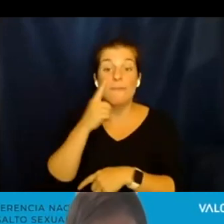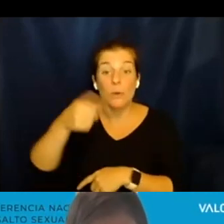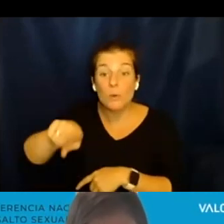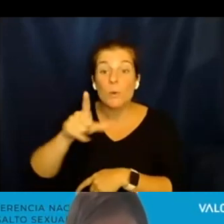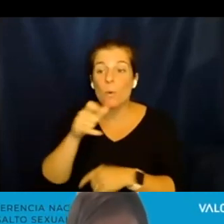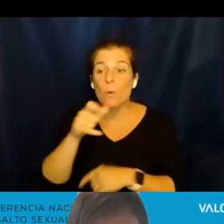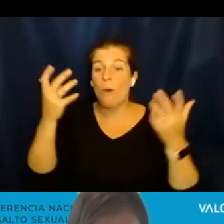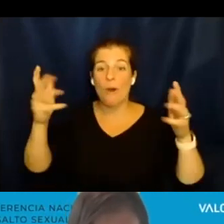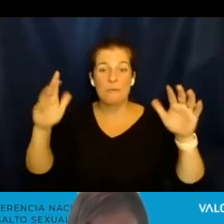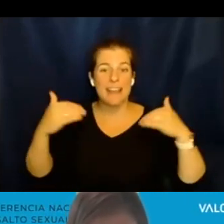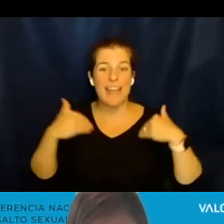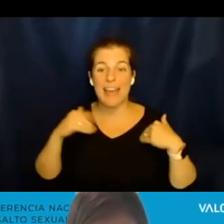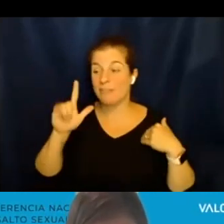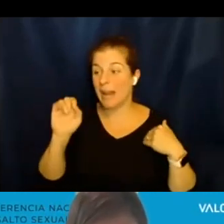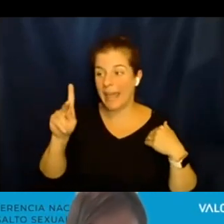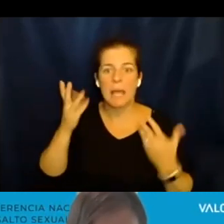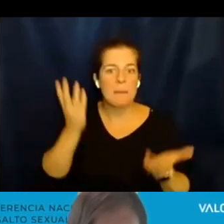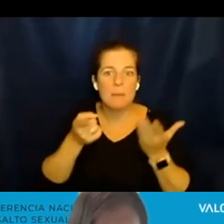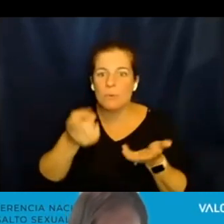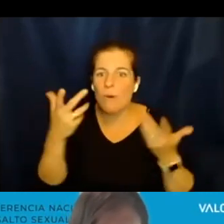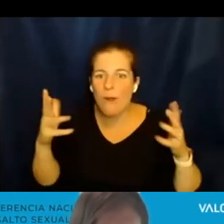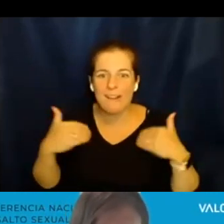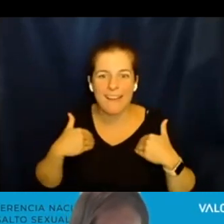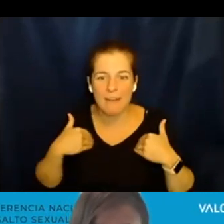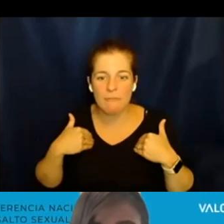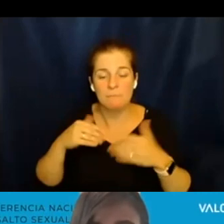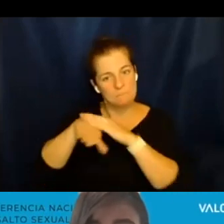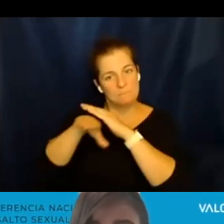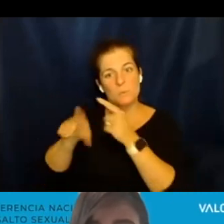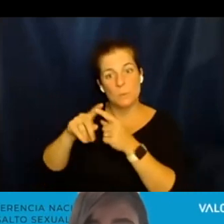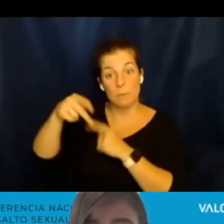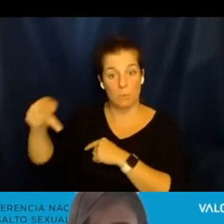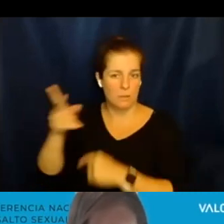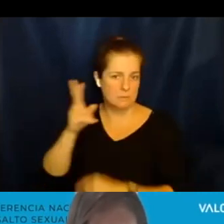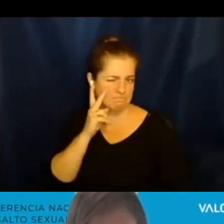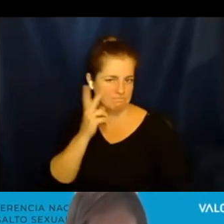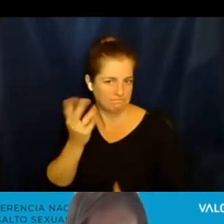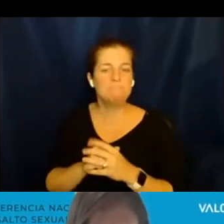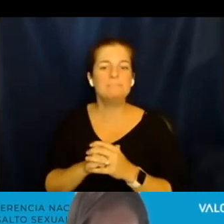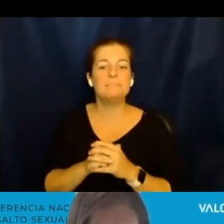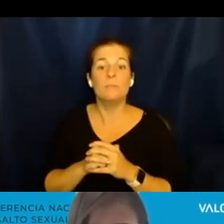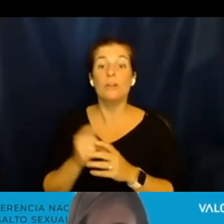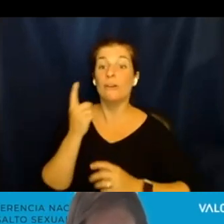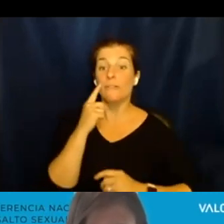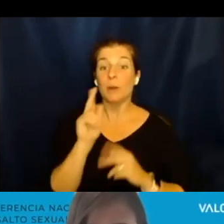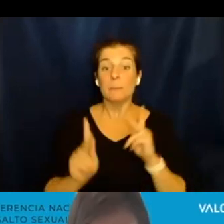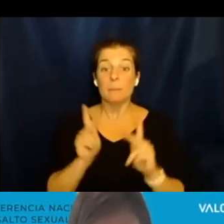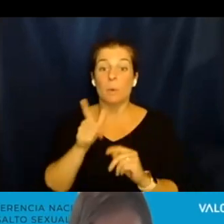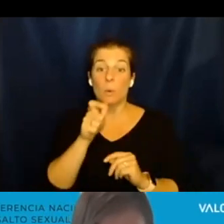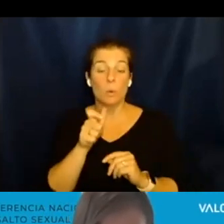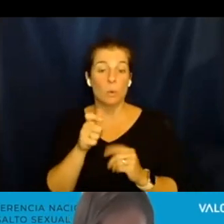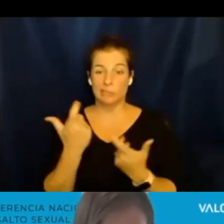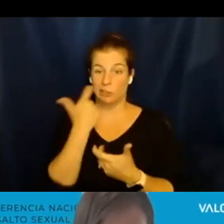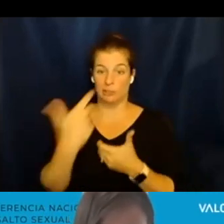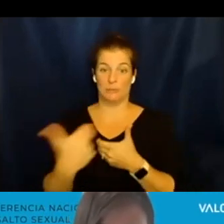your link. Perhaps you already have access to those PowerPoint slides. And for those people who just joined us,